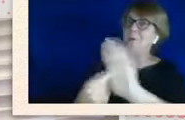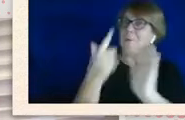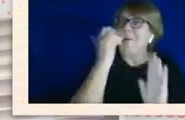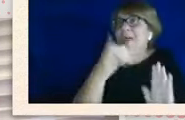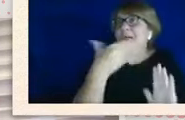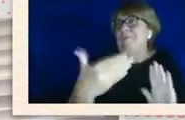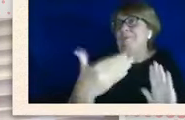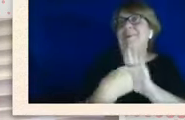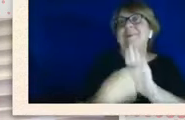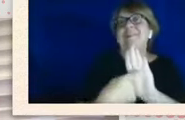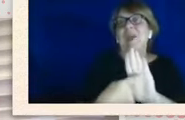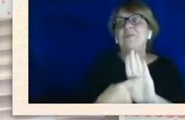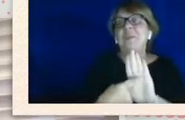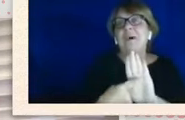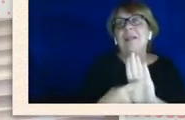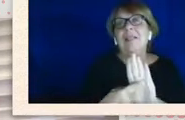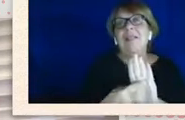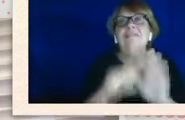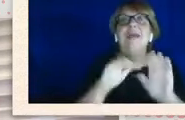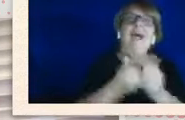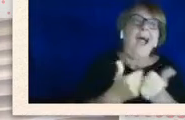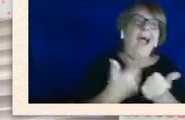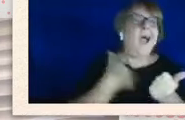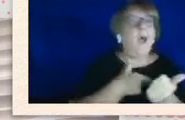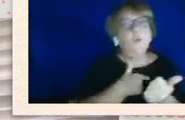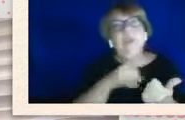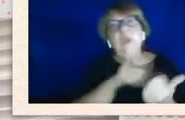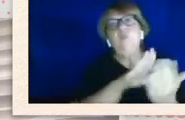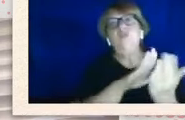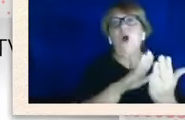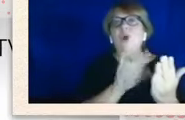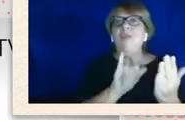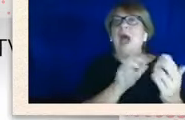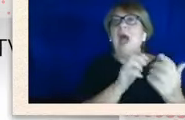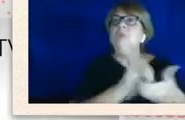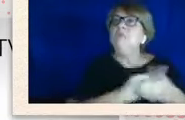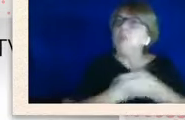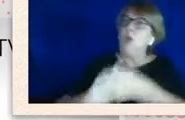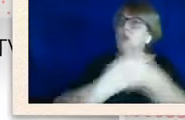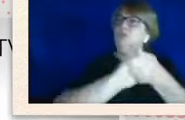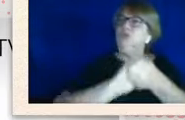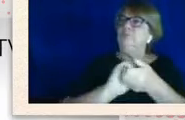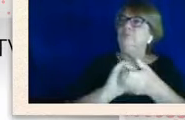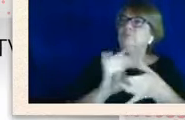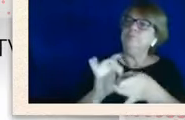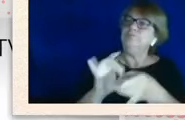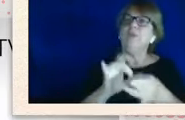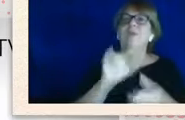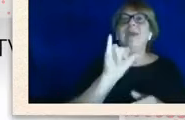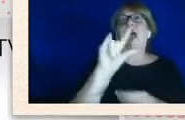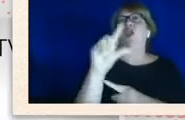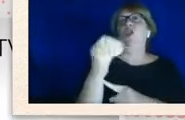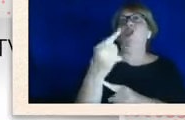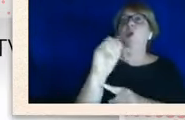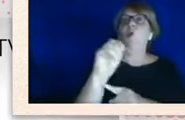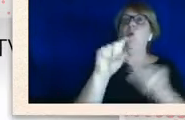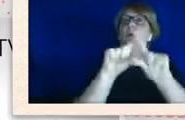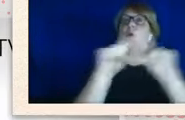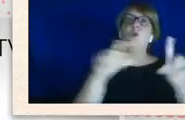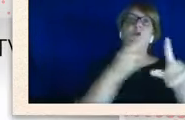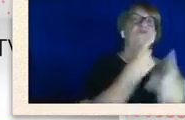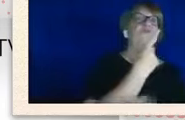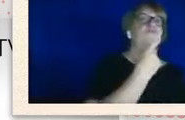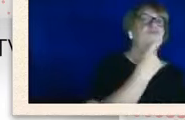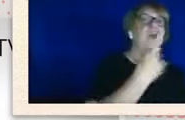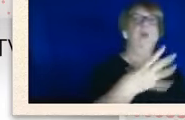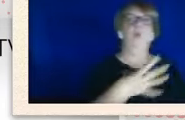of sort of how we approach this coalition work together. So the logo itself in red, white, and then